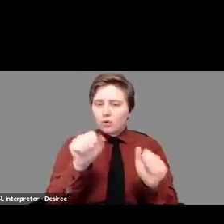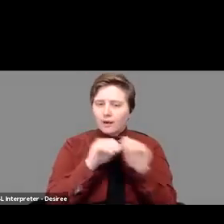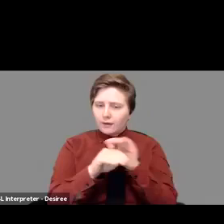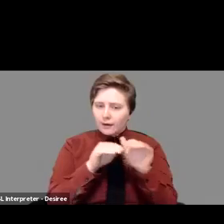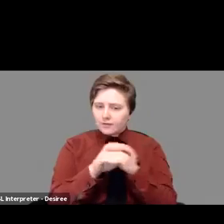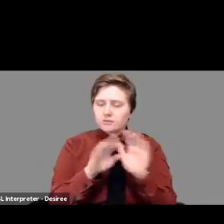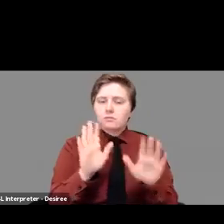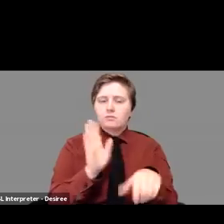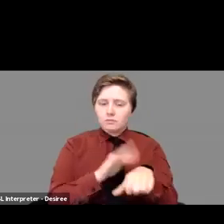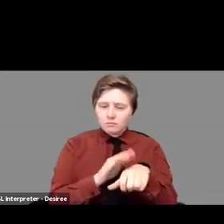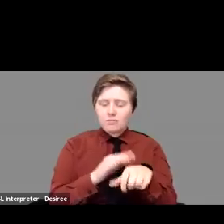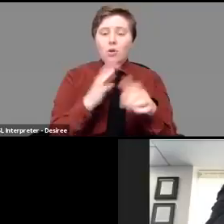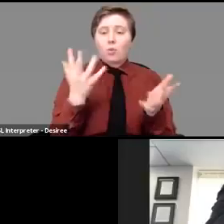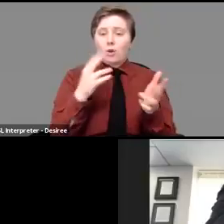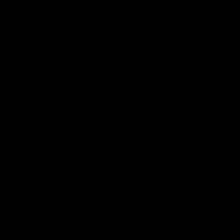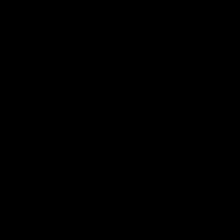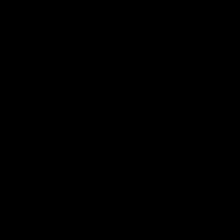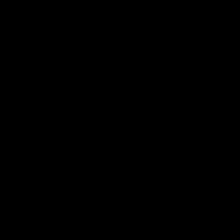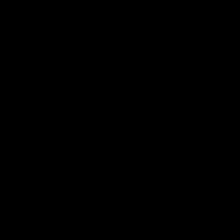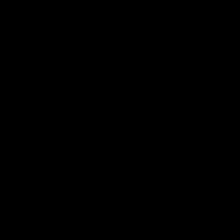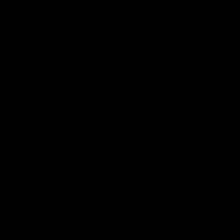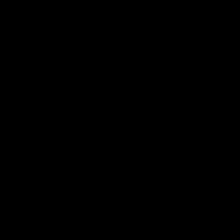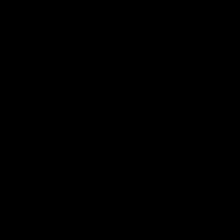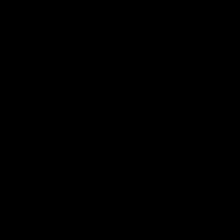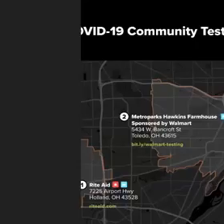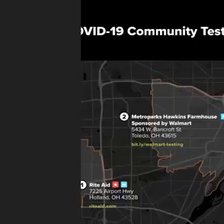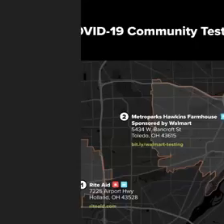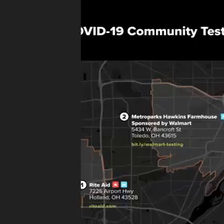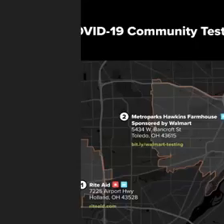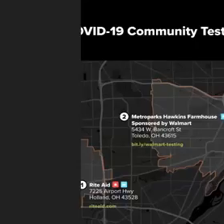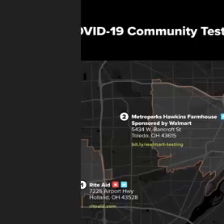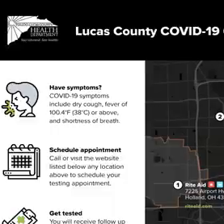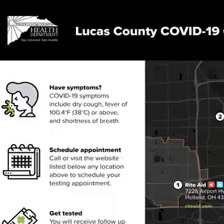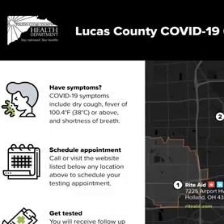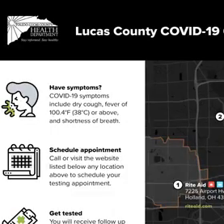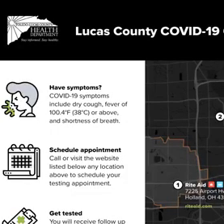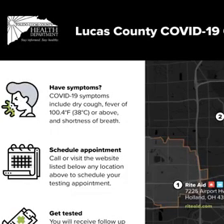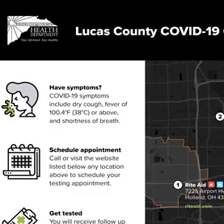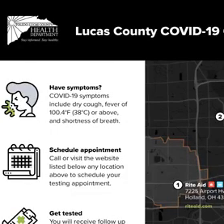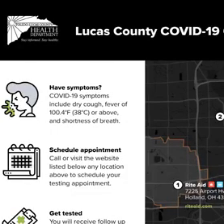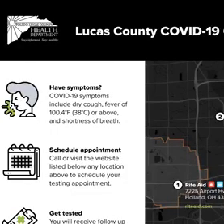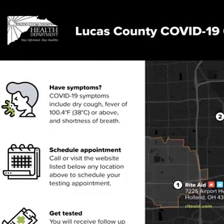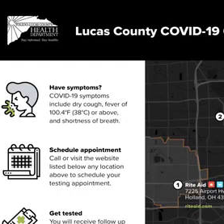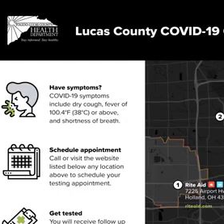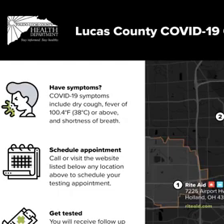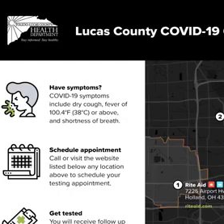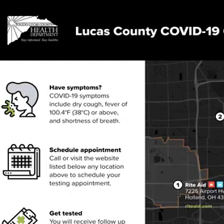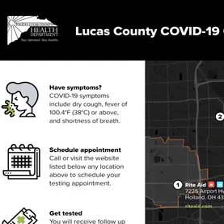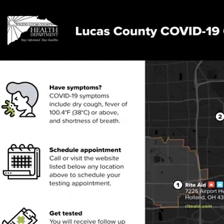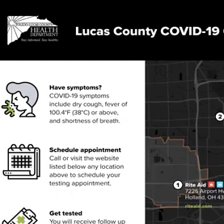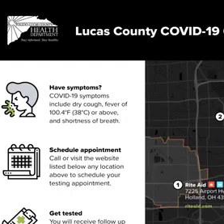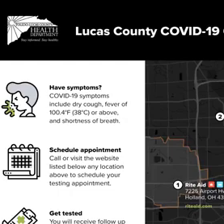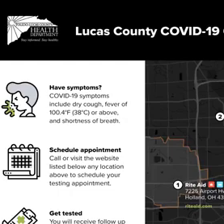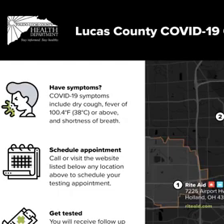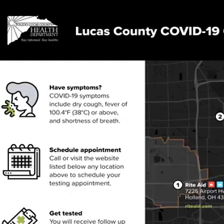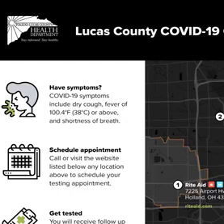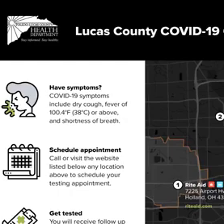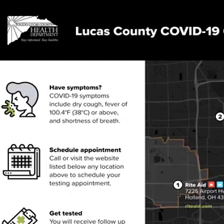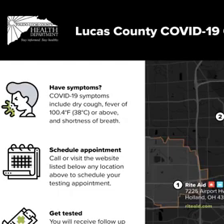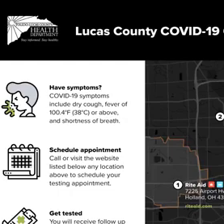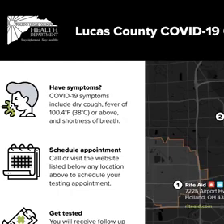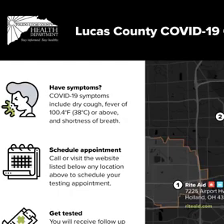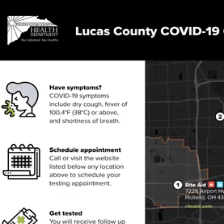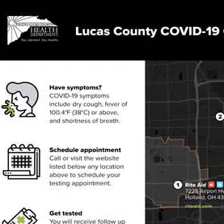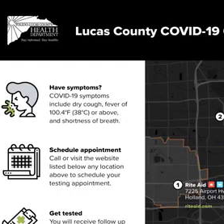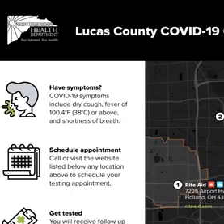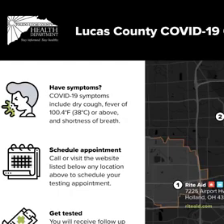and remind you what those are. And we will also put this graphic into the comments section on our social media pages. Rite